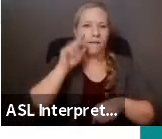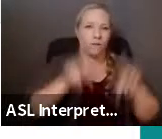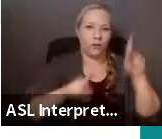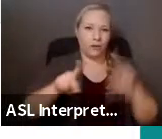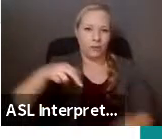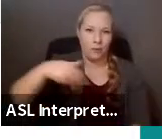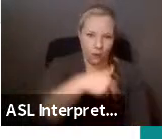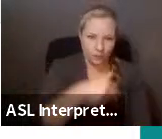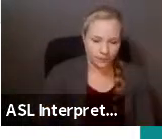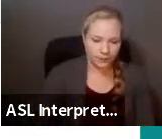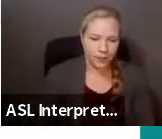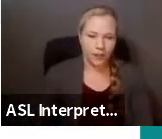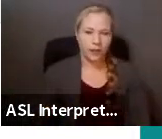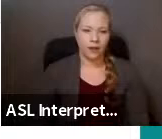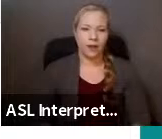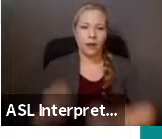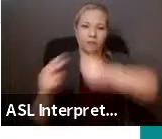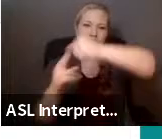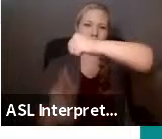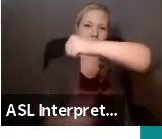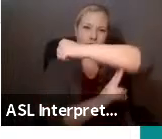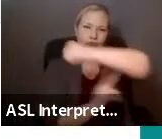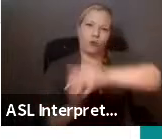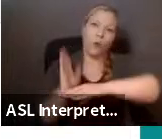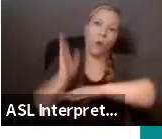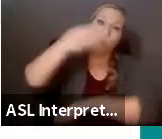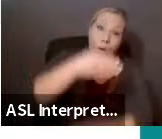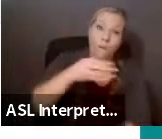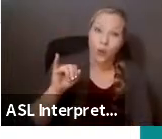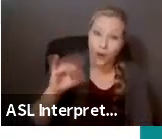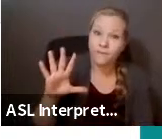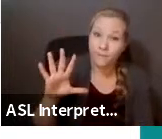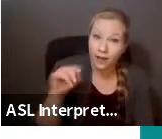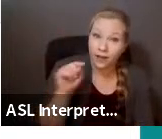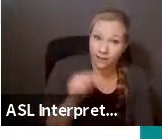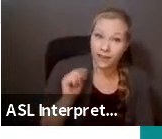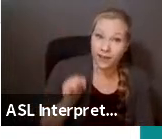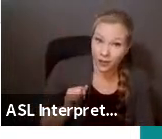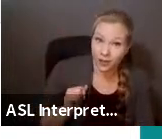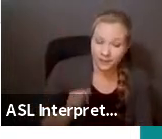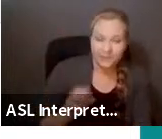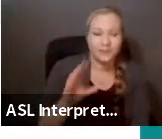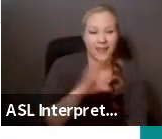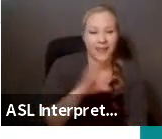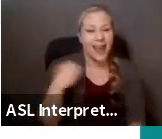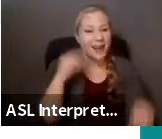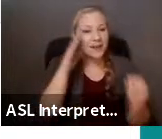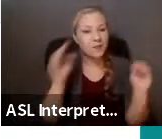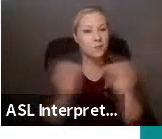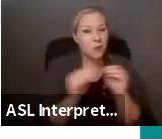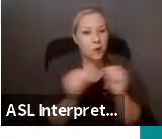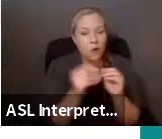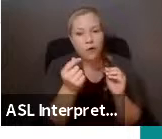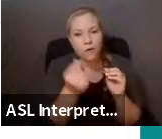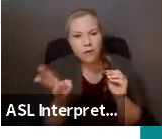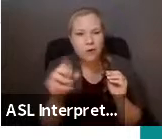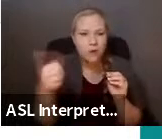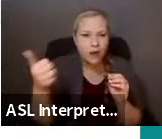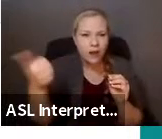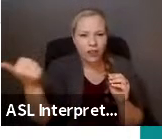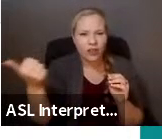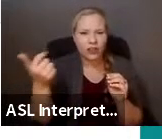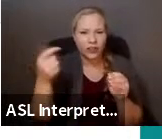of bridge or crossing over I-5 there. And then we've got a few others in the immediate kind of bridgehead area.